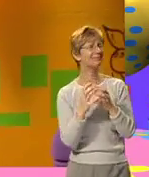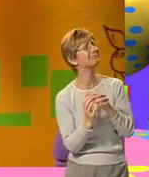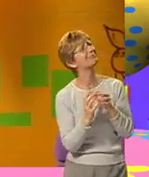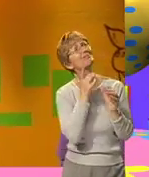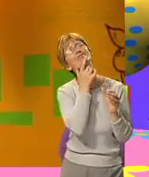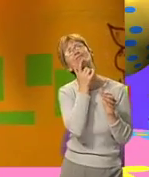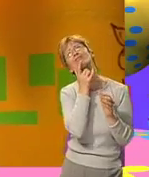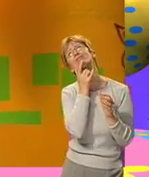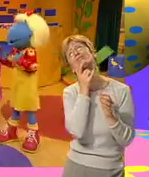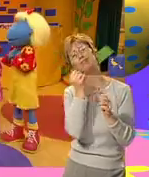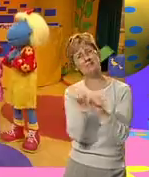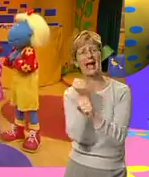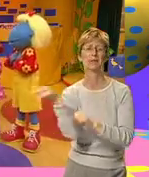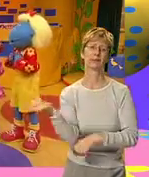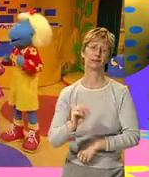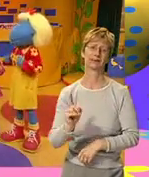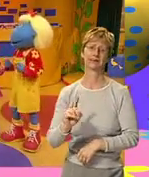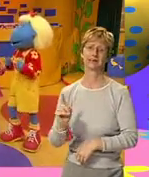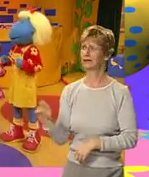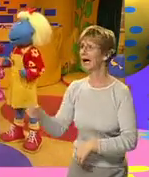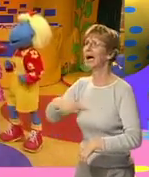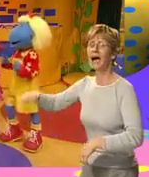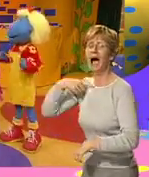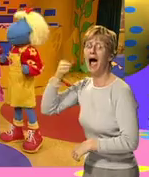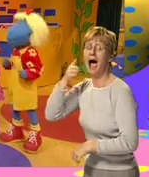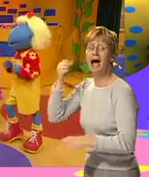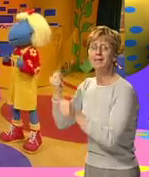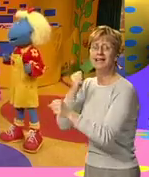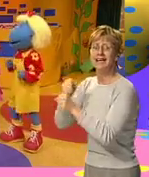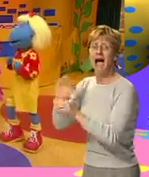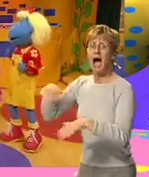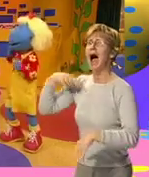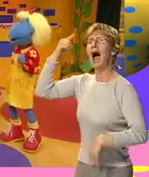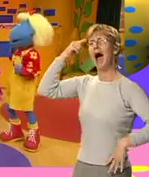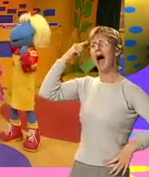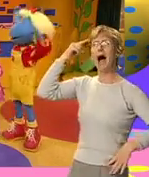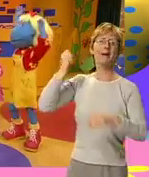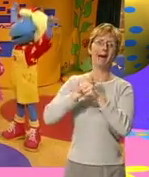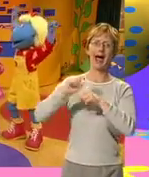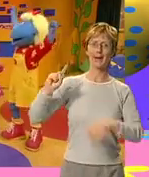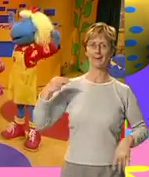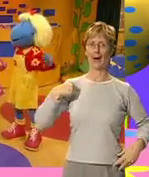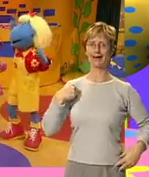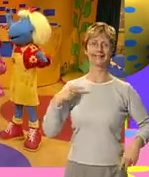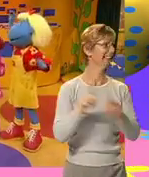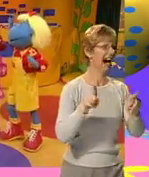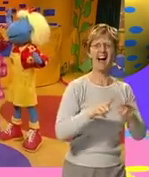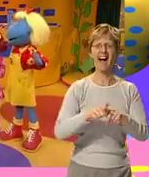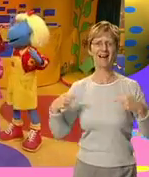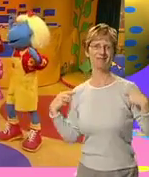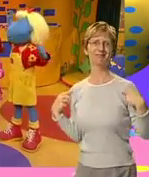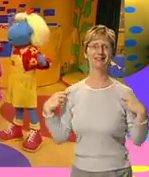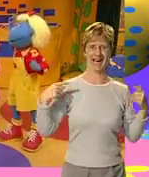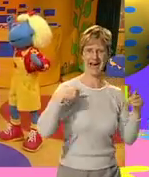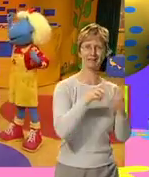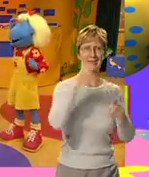can't think what to make with it. Can we have a go? I can think of something good to make with it. Oh, yes, so can I. And I can think of something